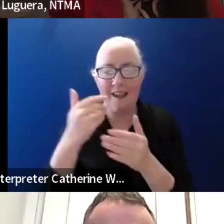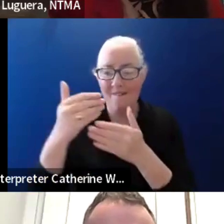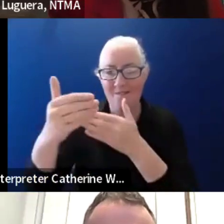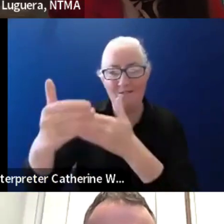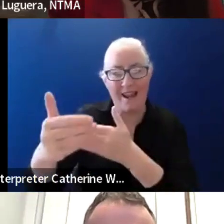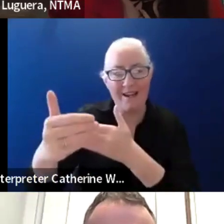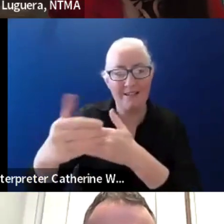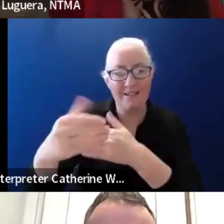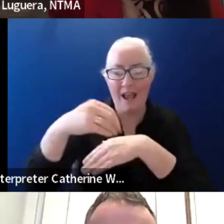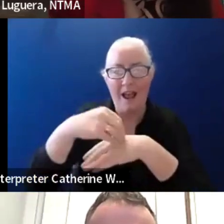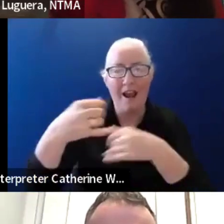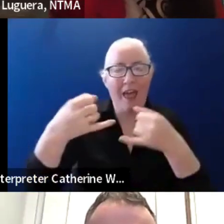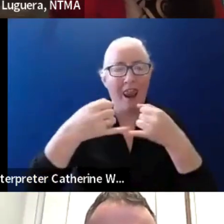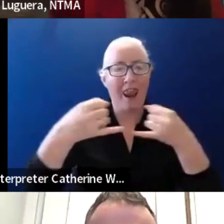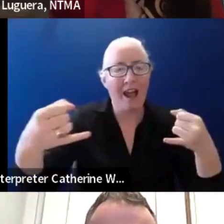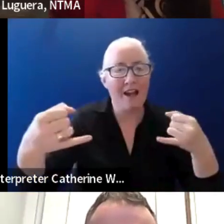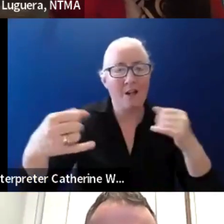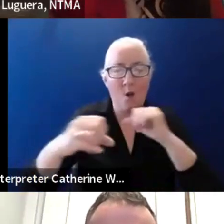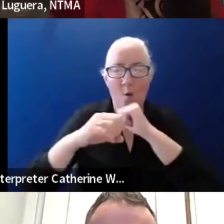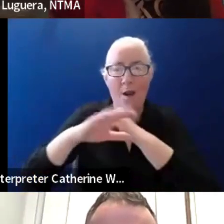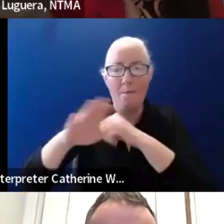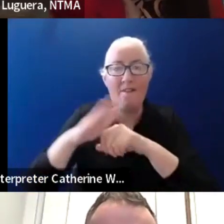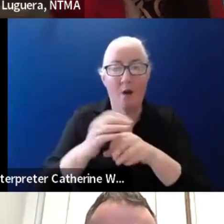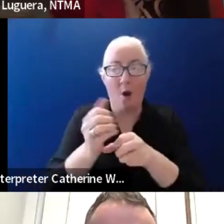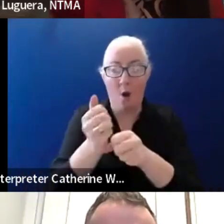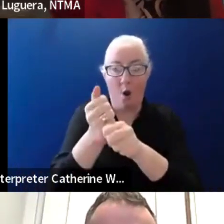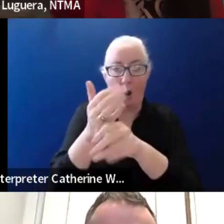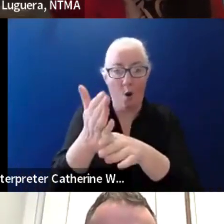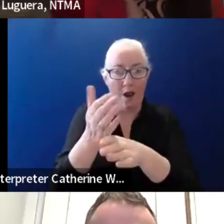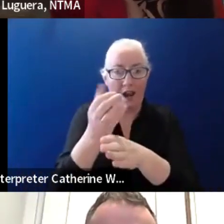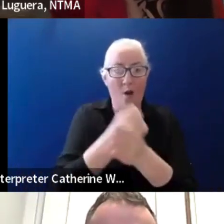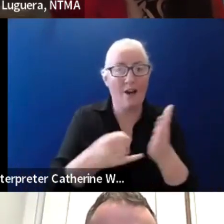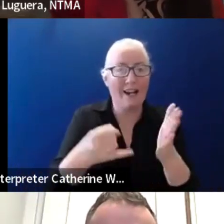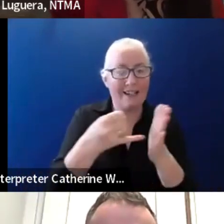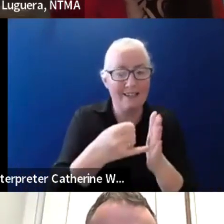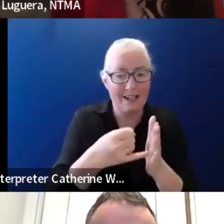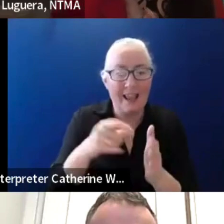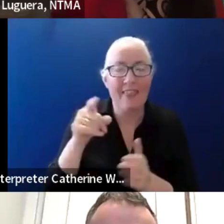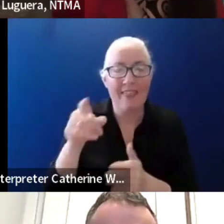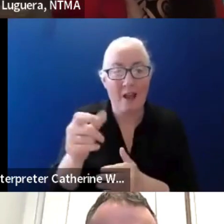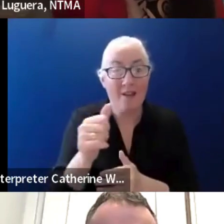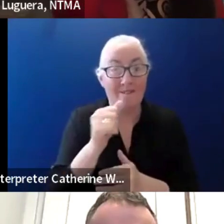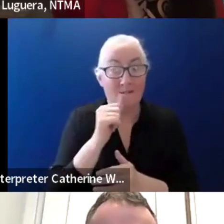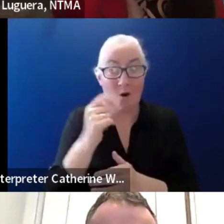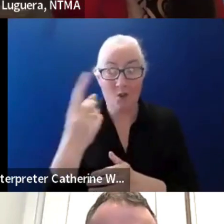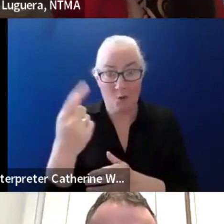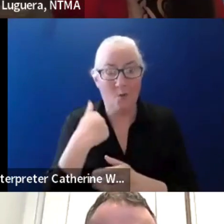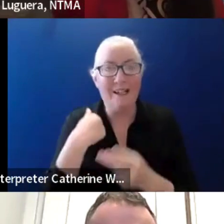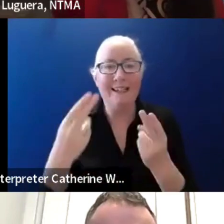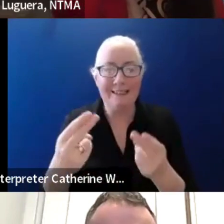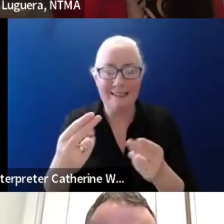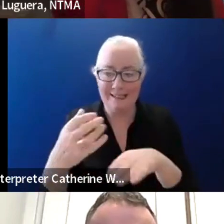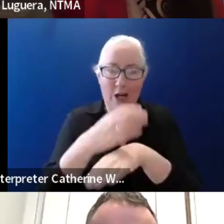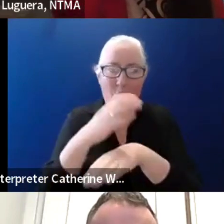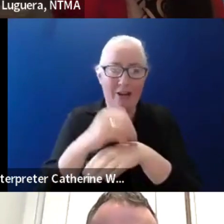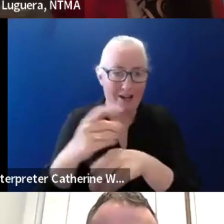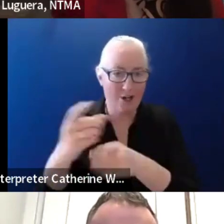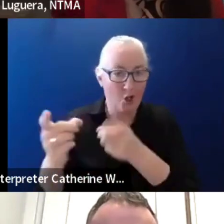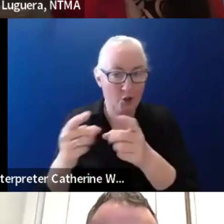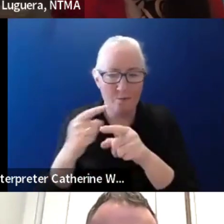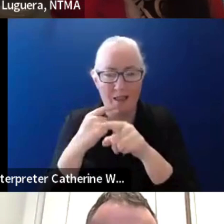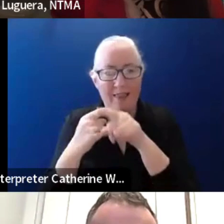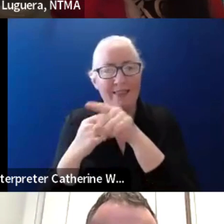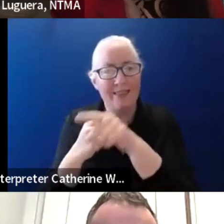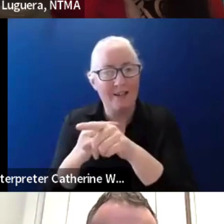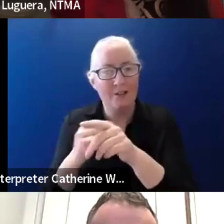an online webinar for all the organization. And that's one of the first ones that we need to keep doing, because again, it's something that